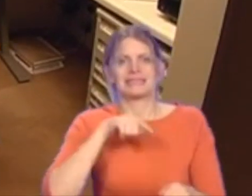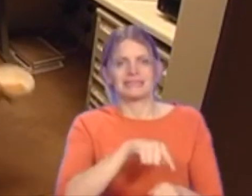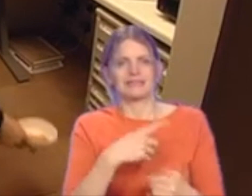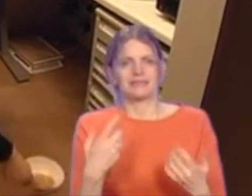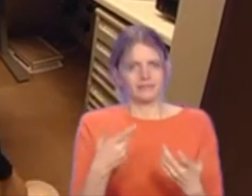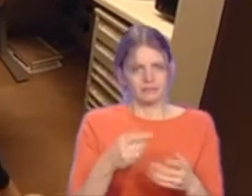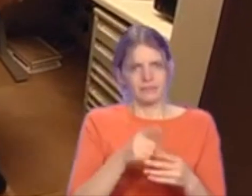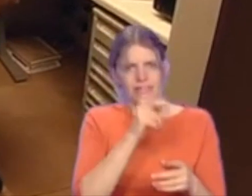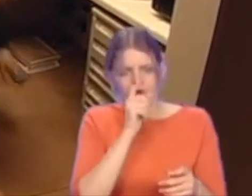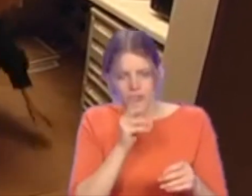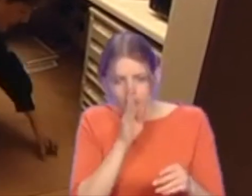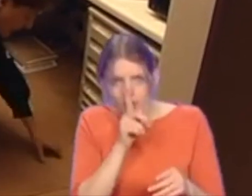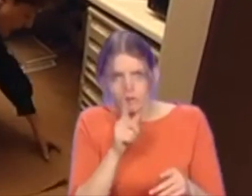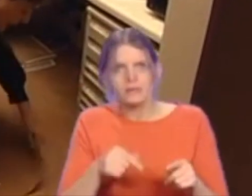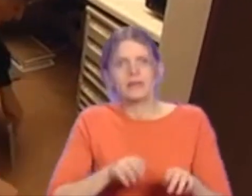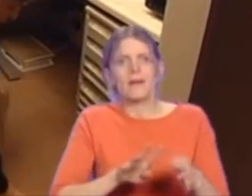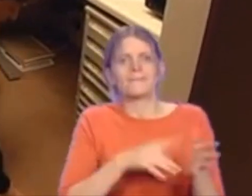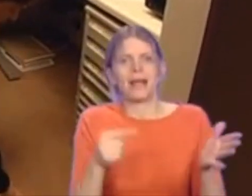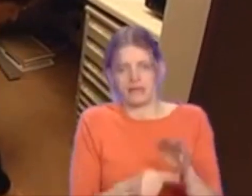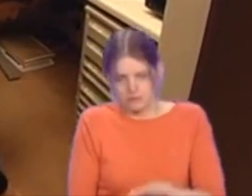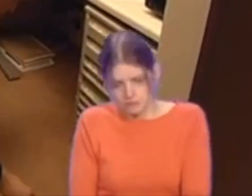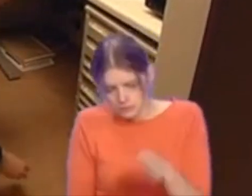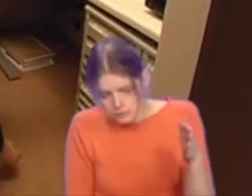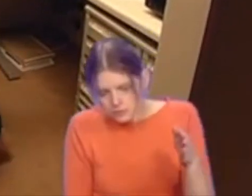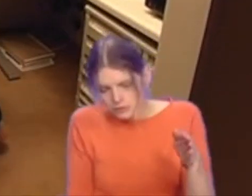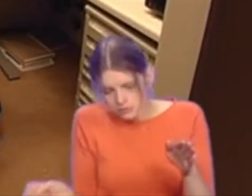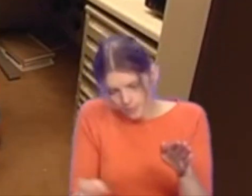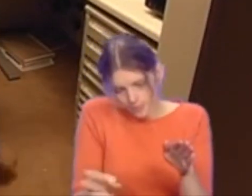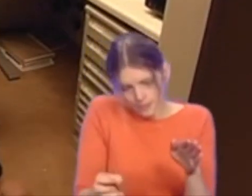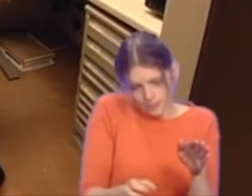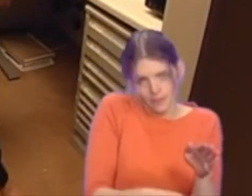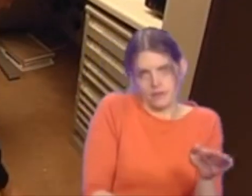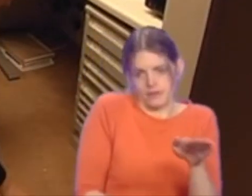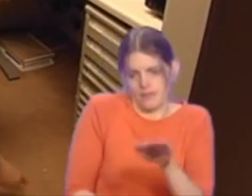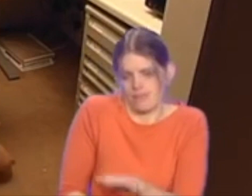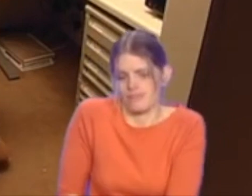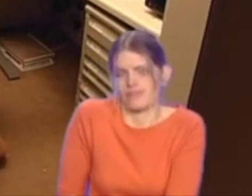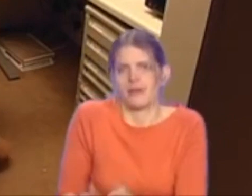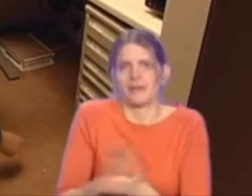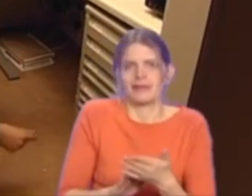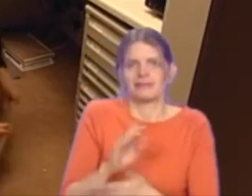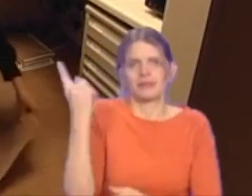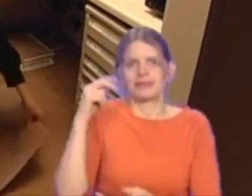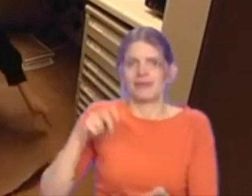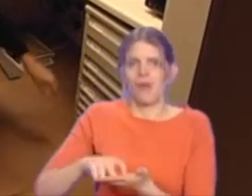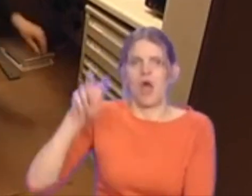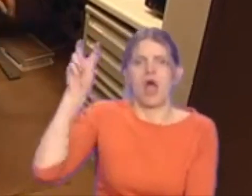What you do, you get a mat and sprinkle your cornflakes underneath it.